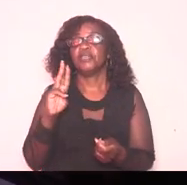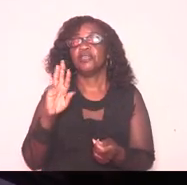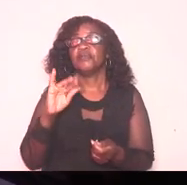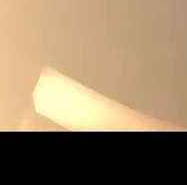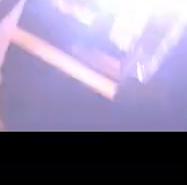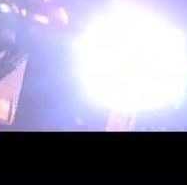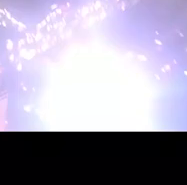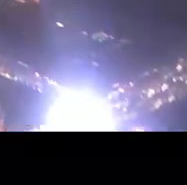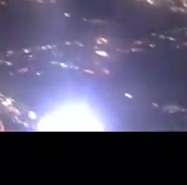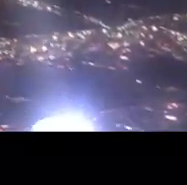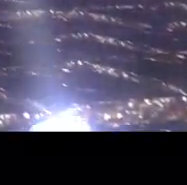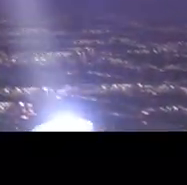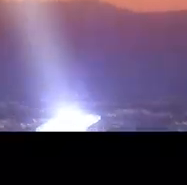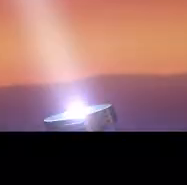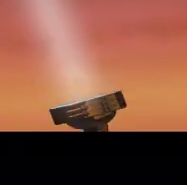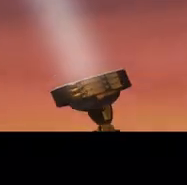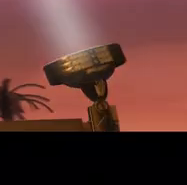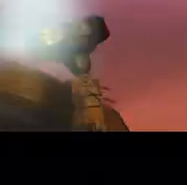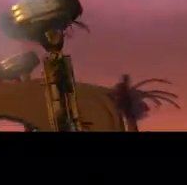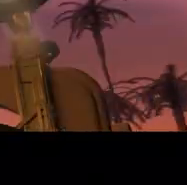is yours.